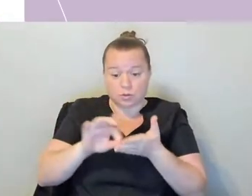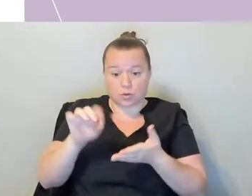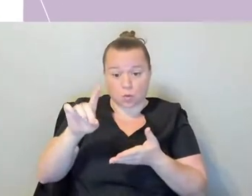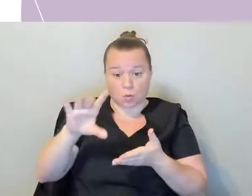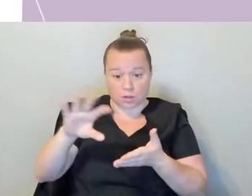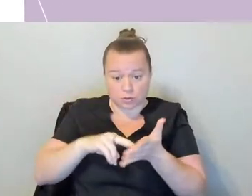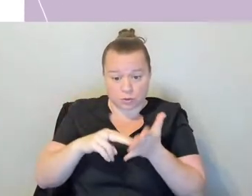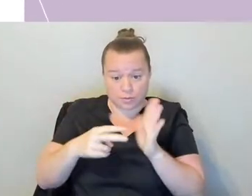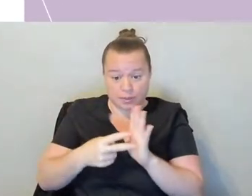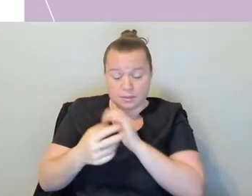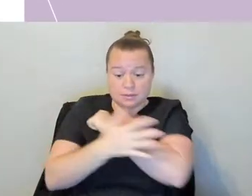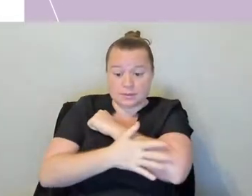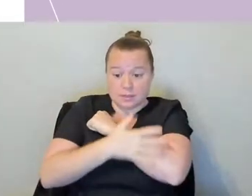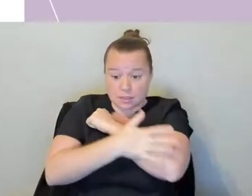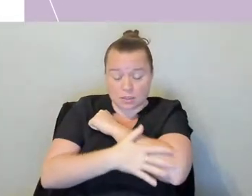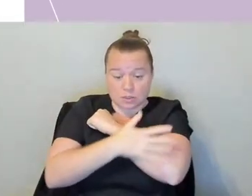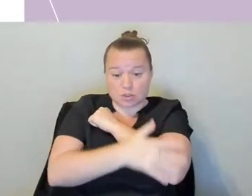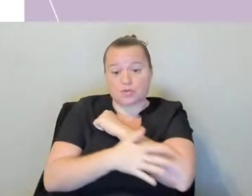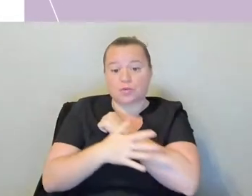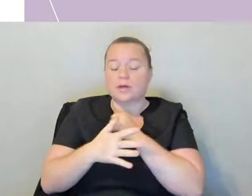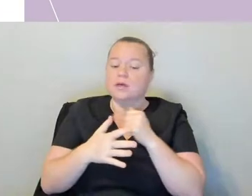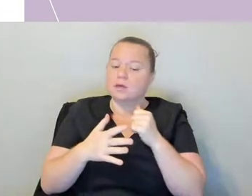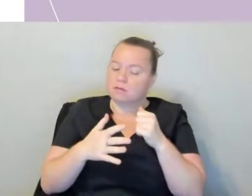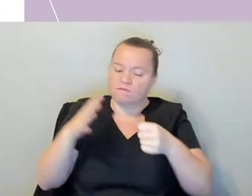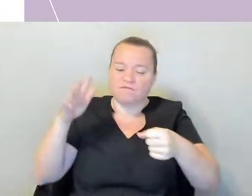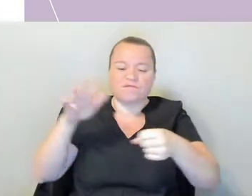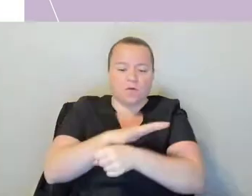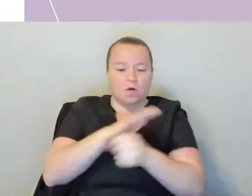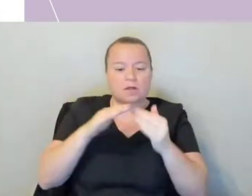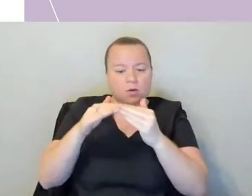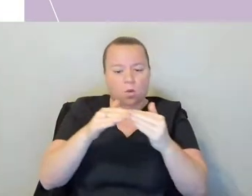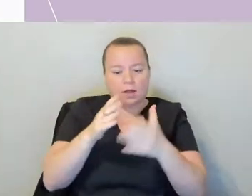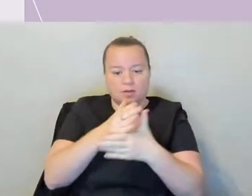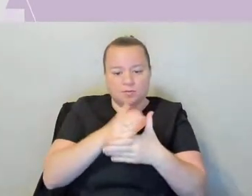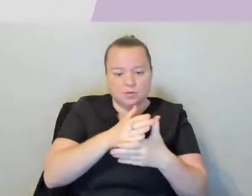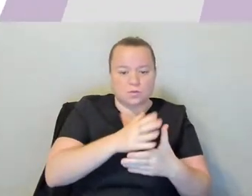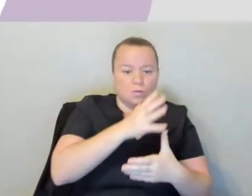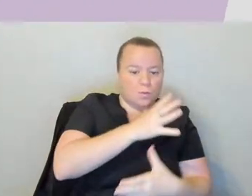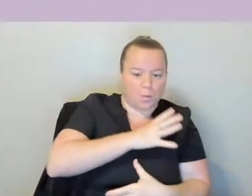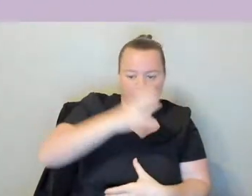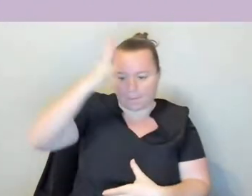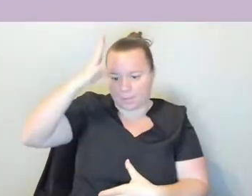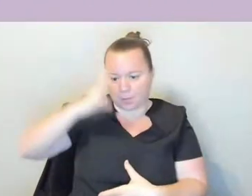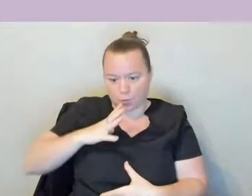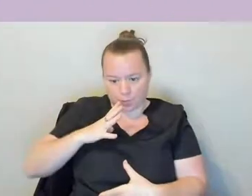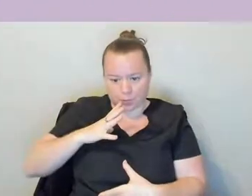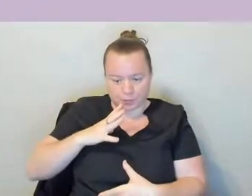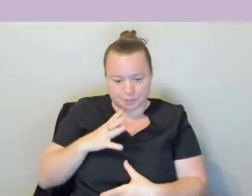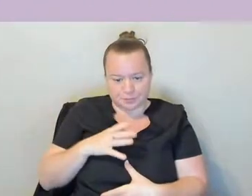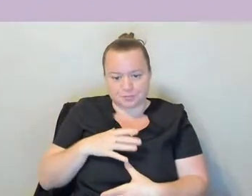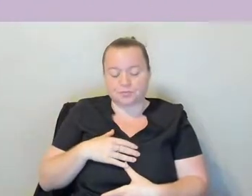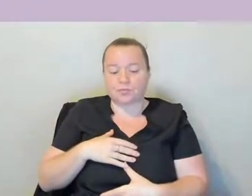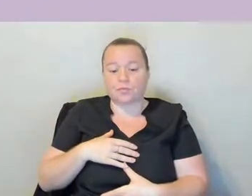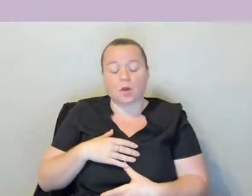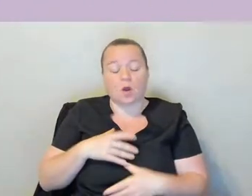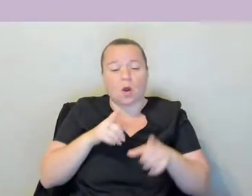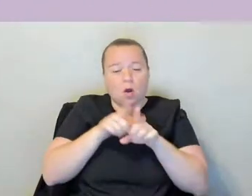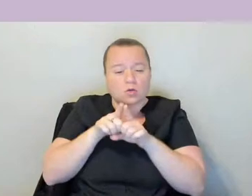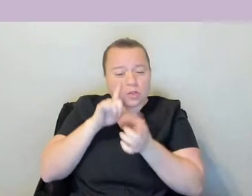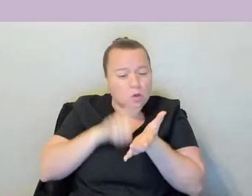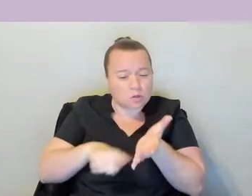that a country has reached full equality between women and men. The index also looks at